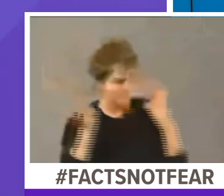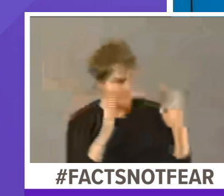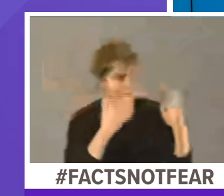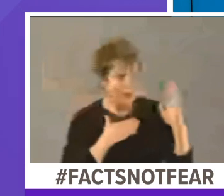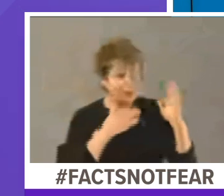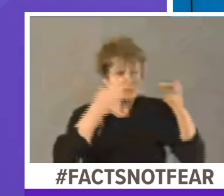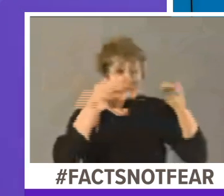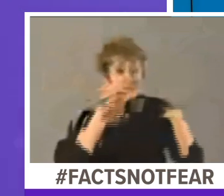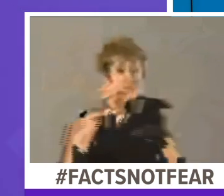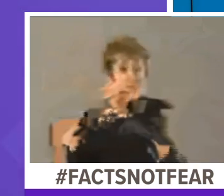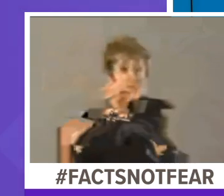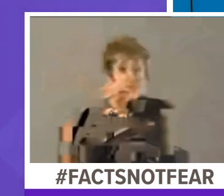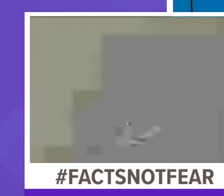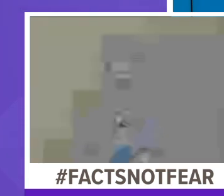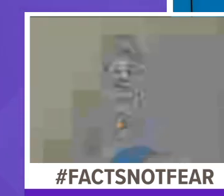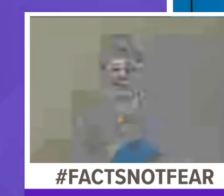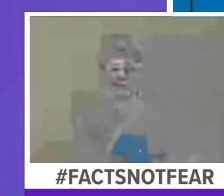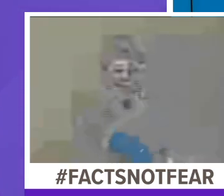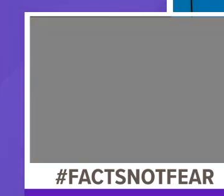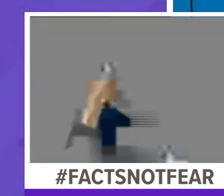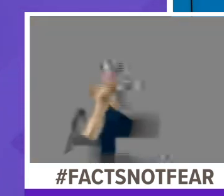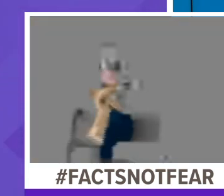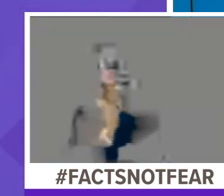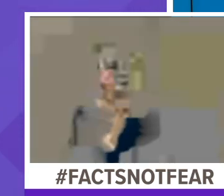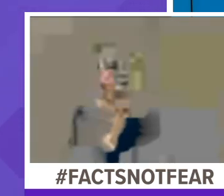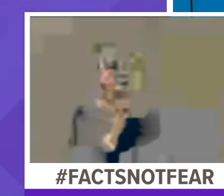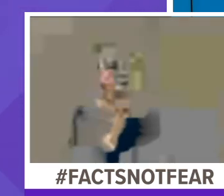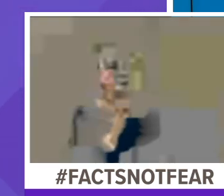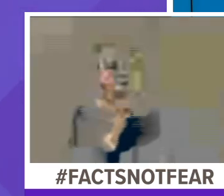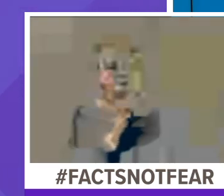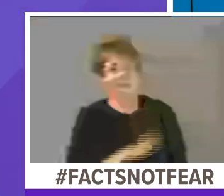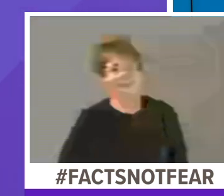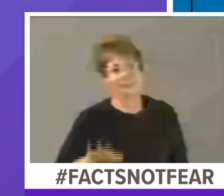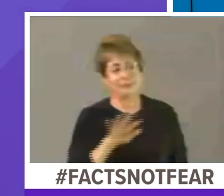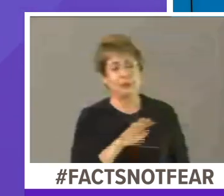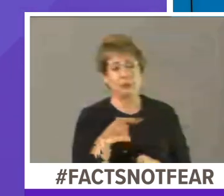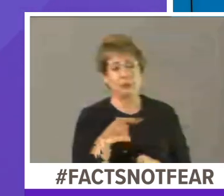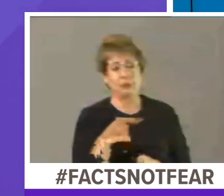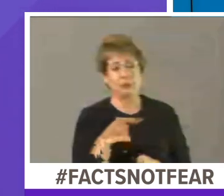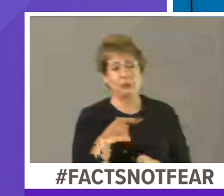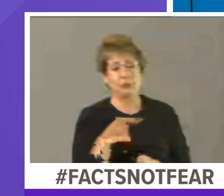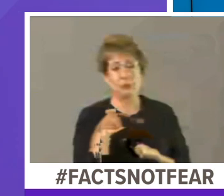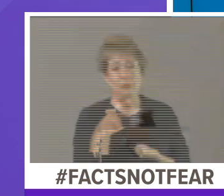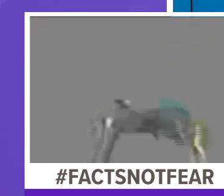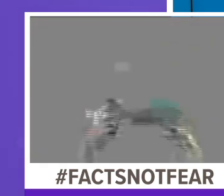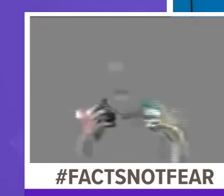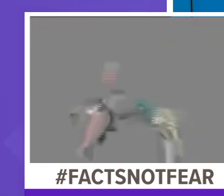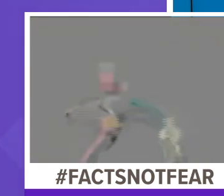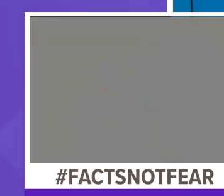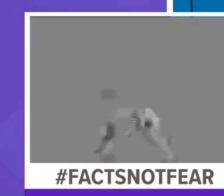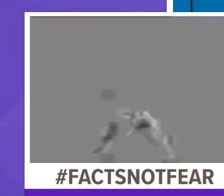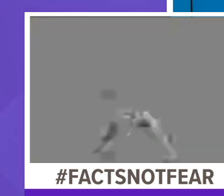our decisions to date have been informed by public health. Thank you, Billy.